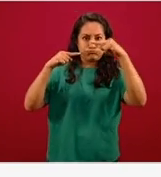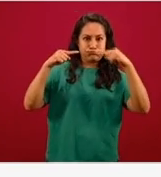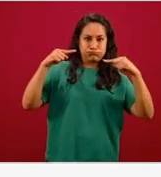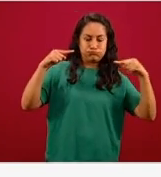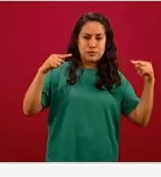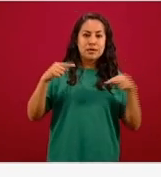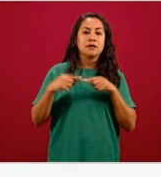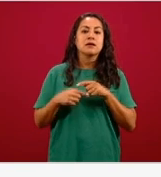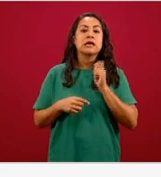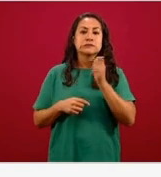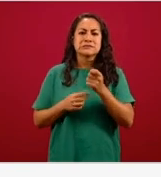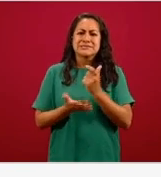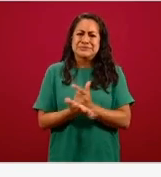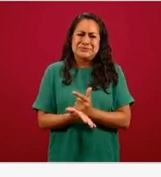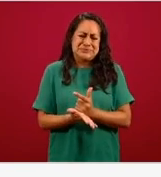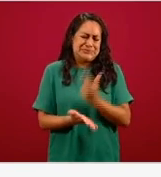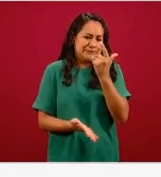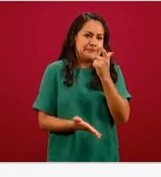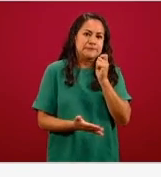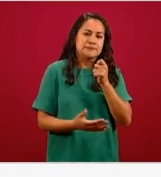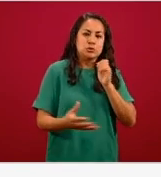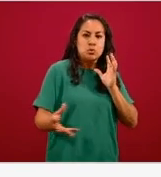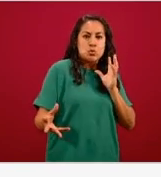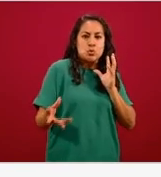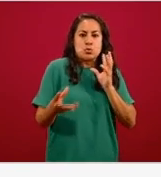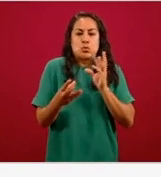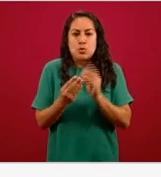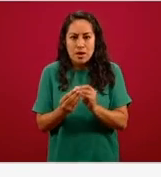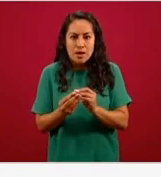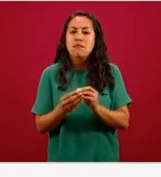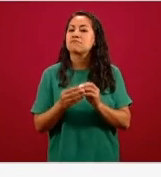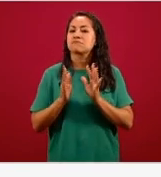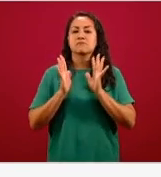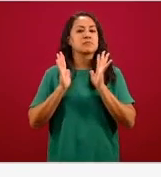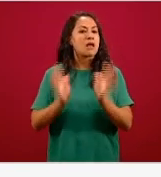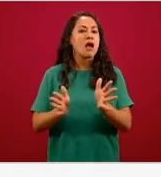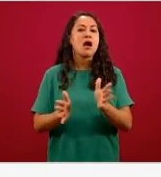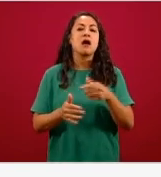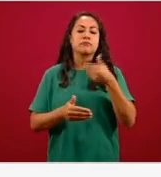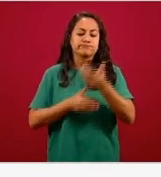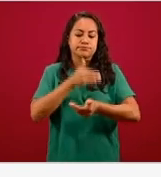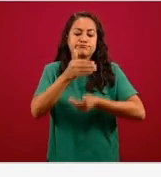green curve. We also have a curve for the